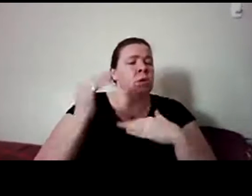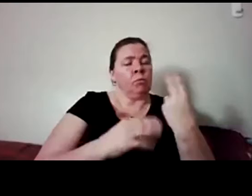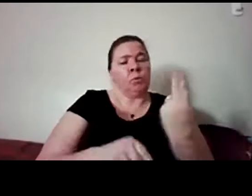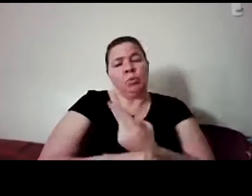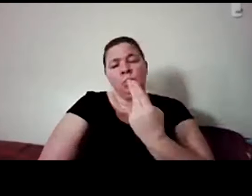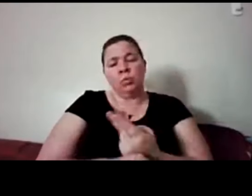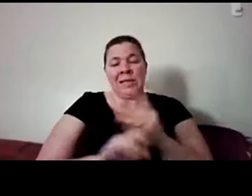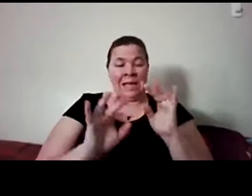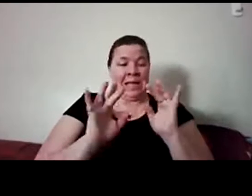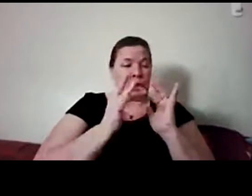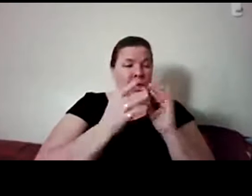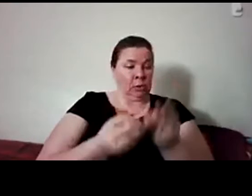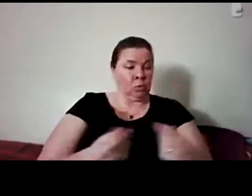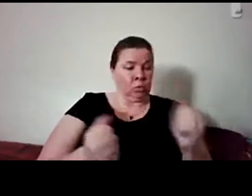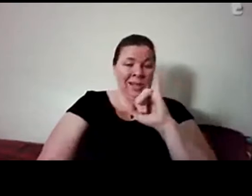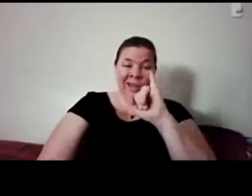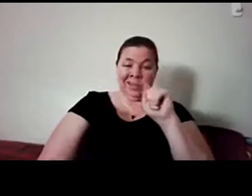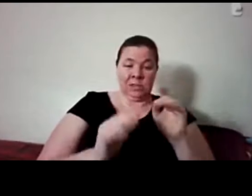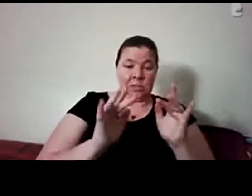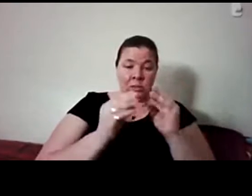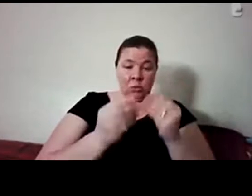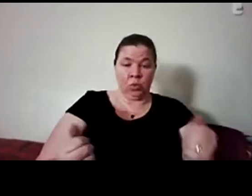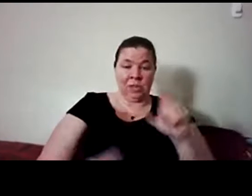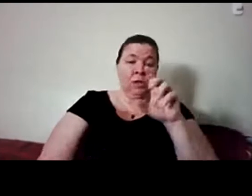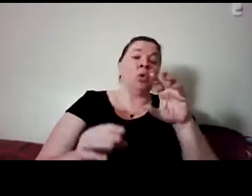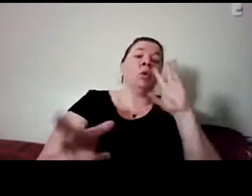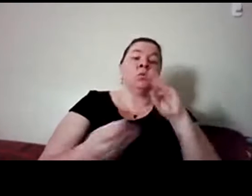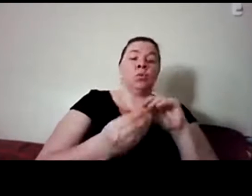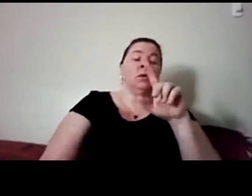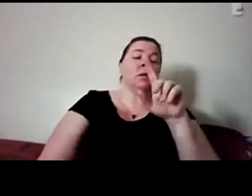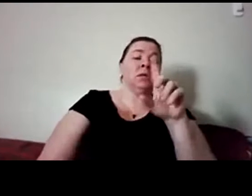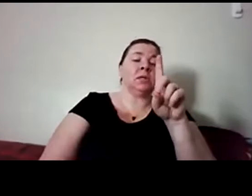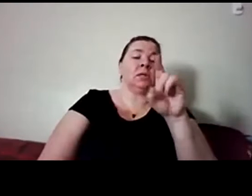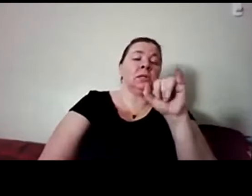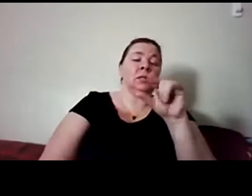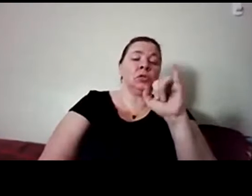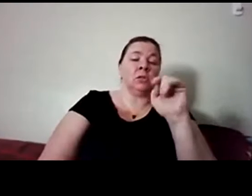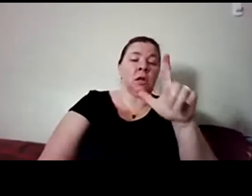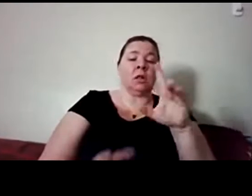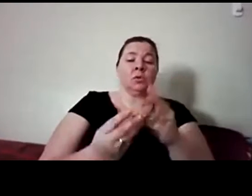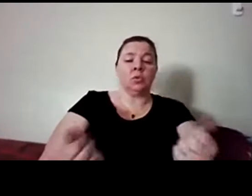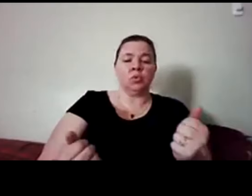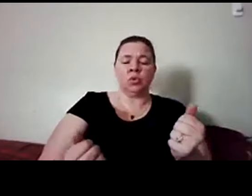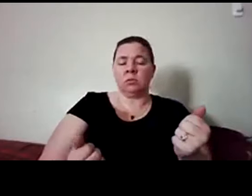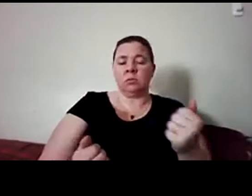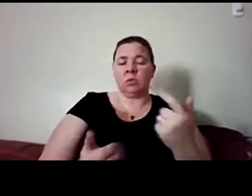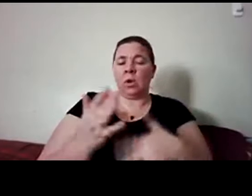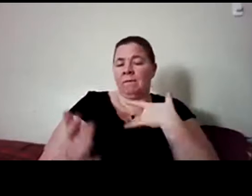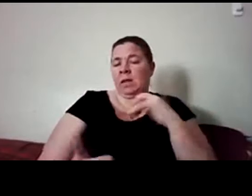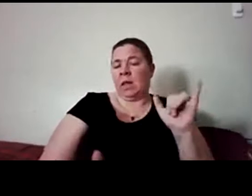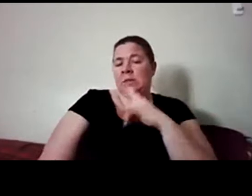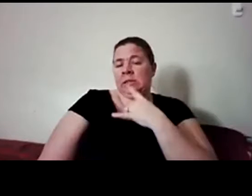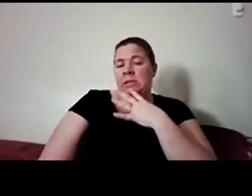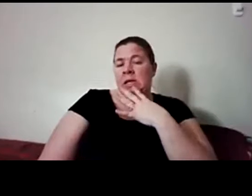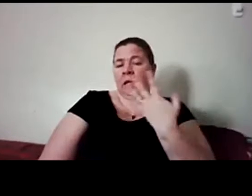Total internet solution, total IT solution, total digital solution. Whichever one you feel like saying, that's what it is. Onpassive itself